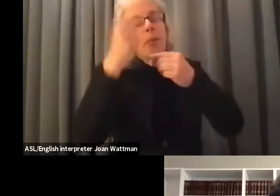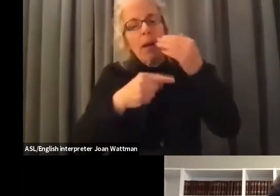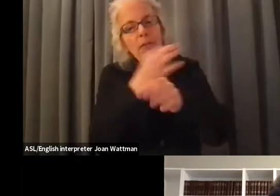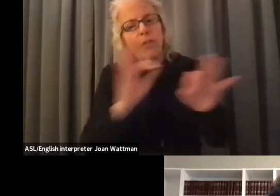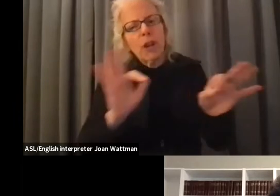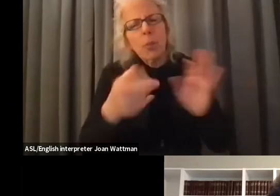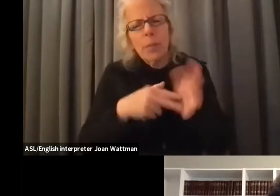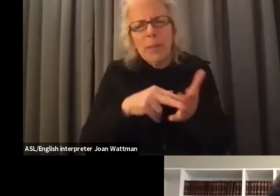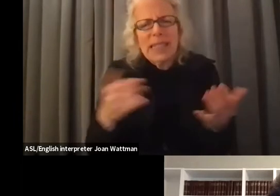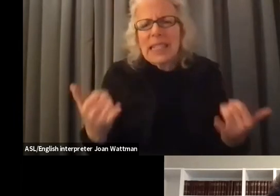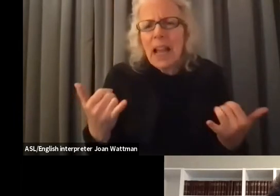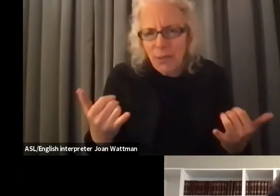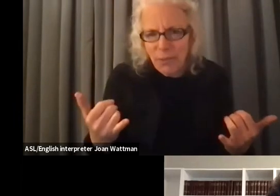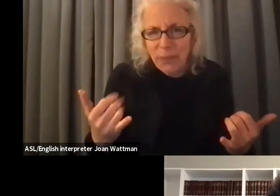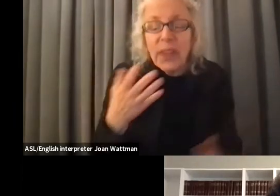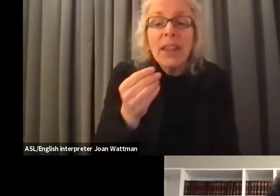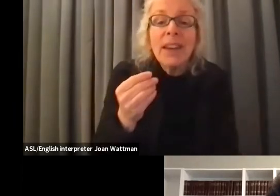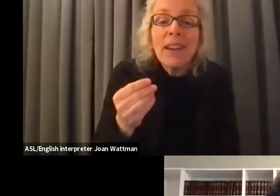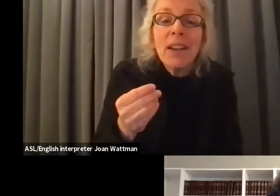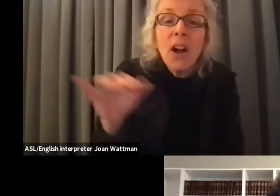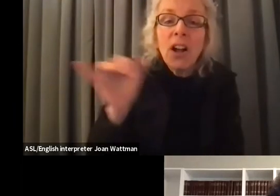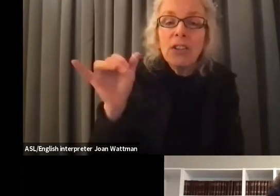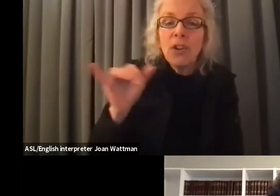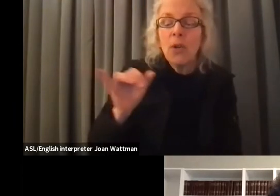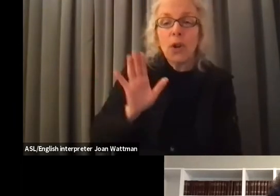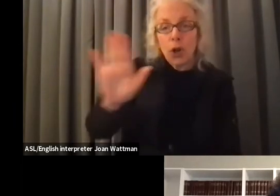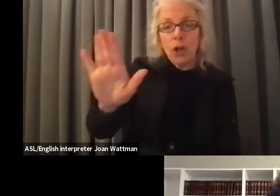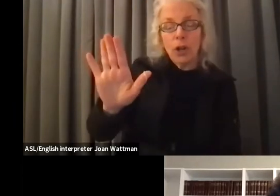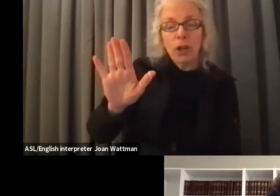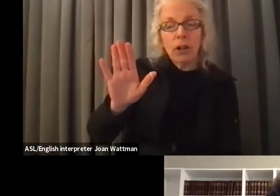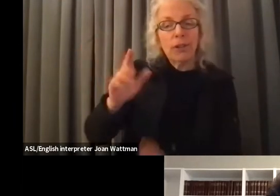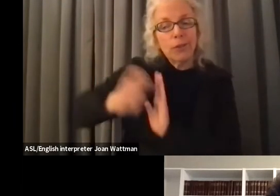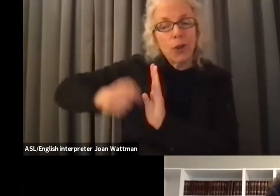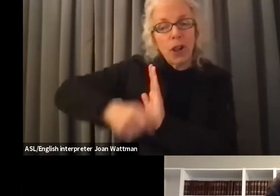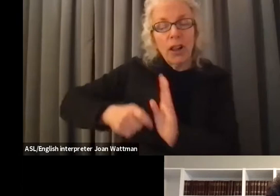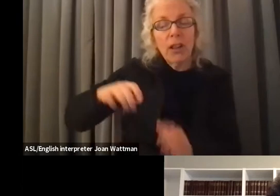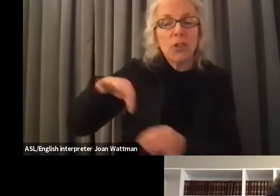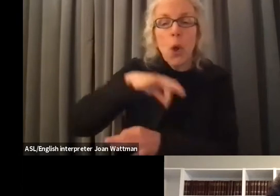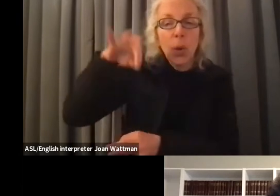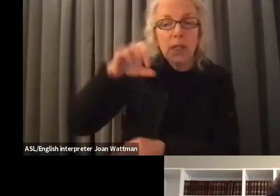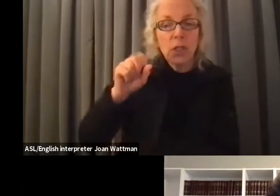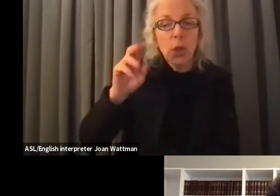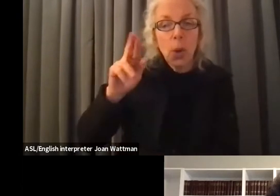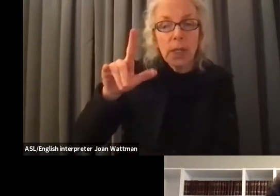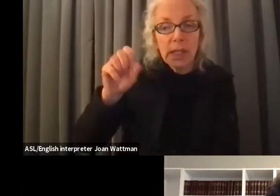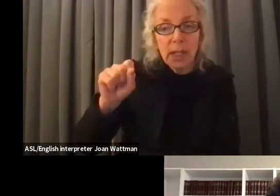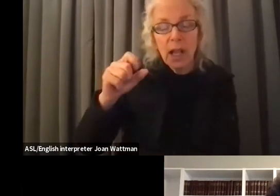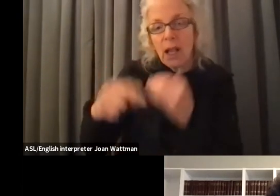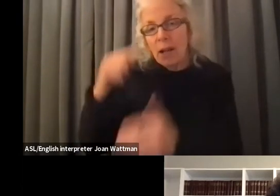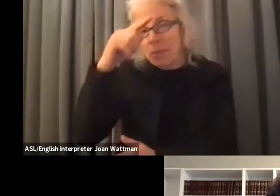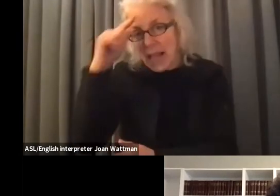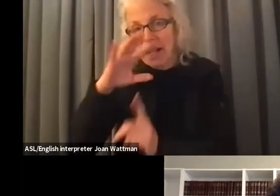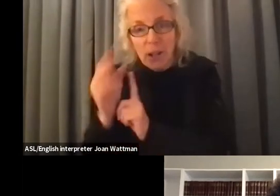Century. She's also the editor-in-chief of Souls, a critical journal of Black politics, culture, and society, and is a member of